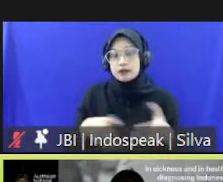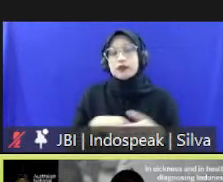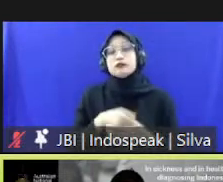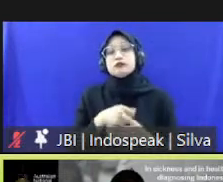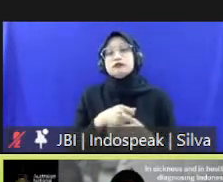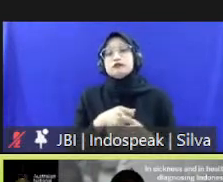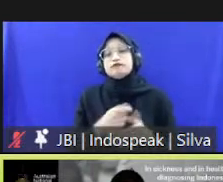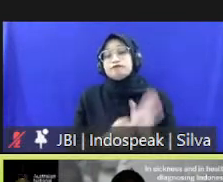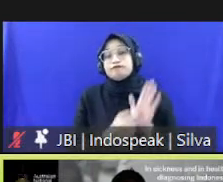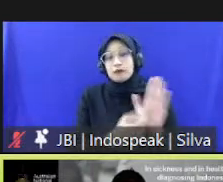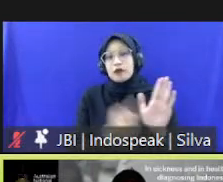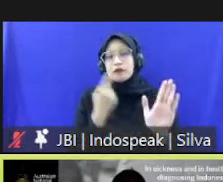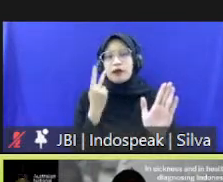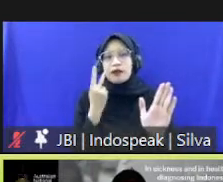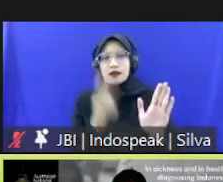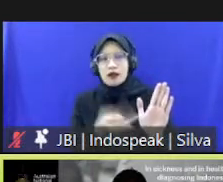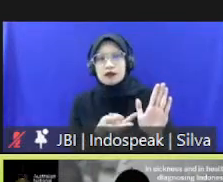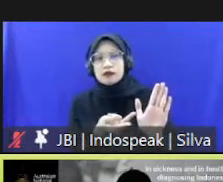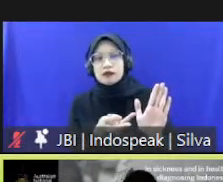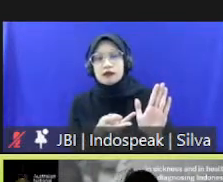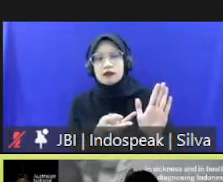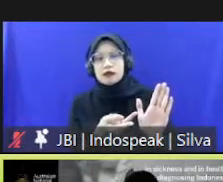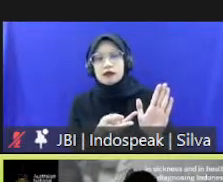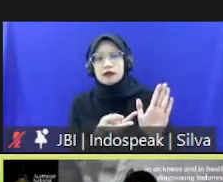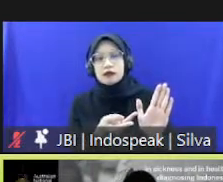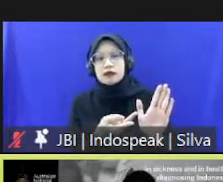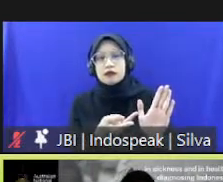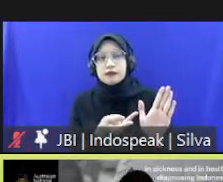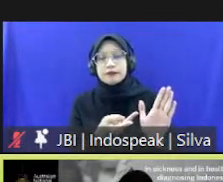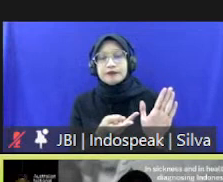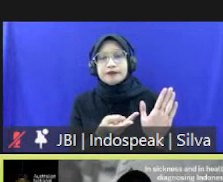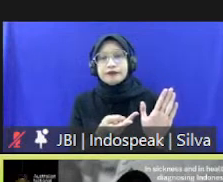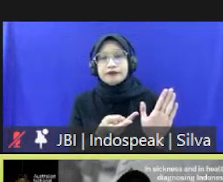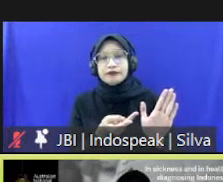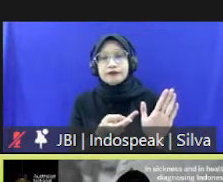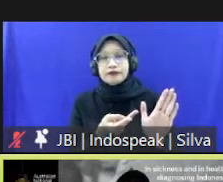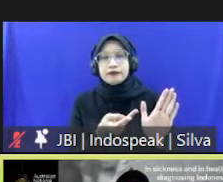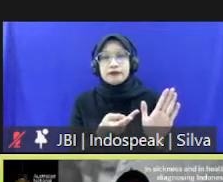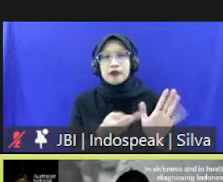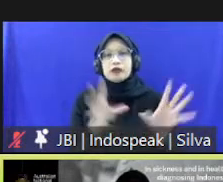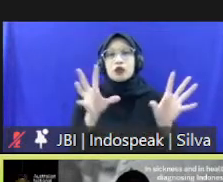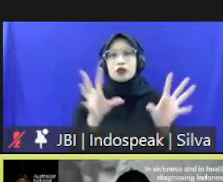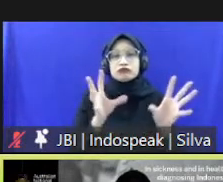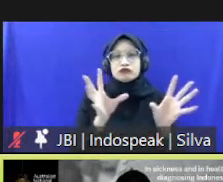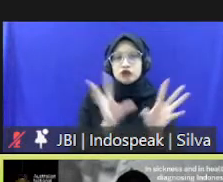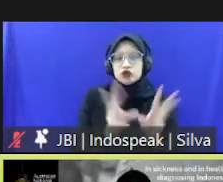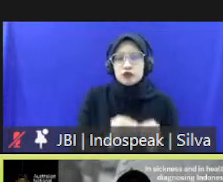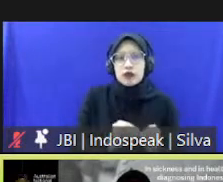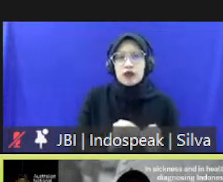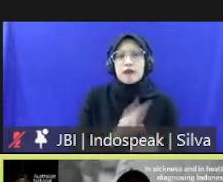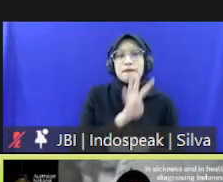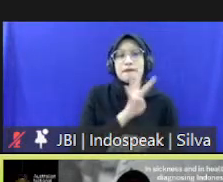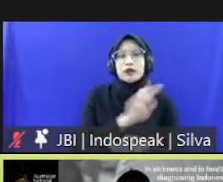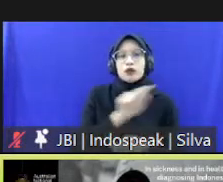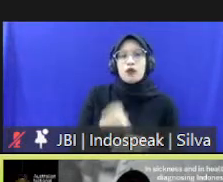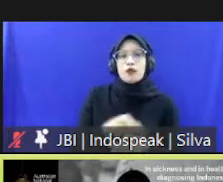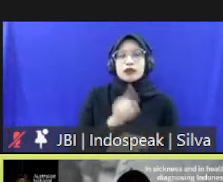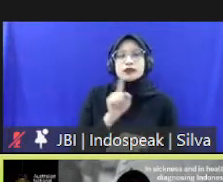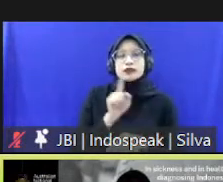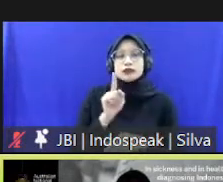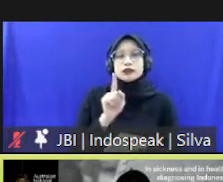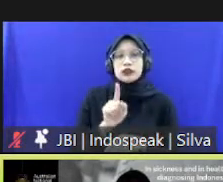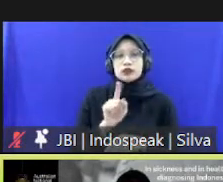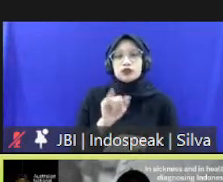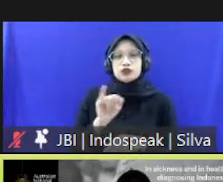here that now the number is 4.1 people infected, and